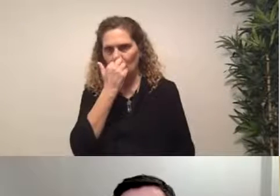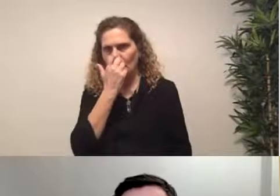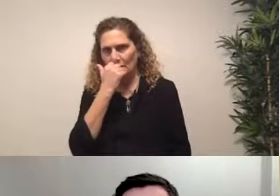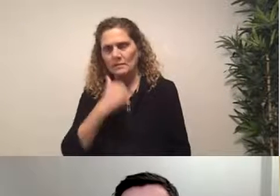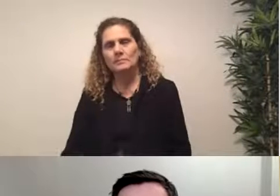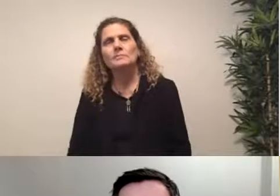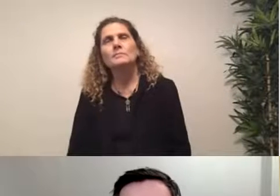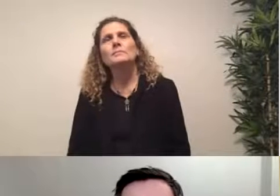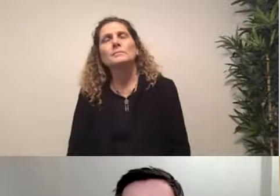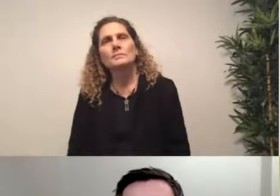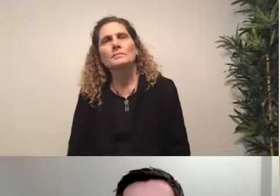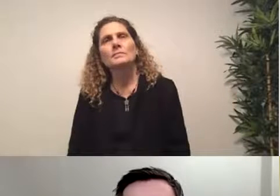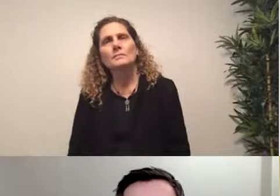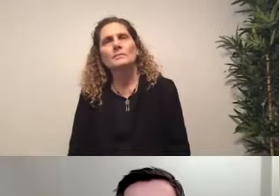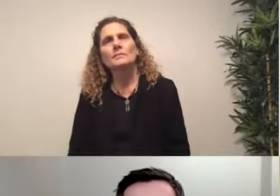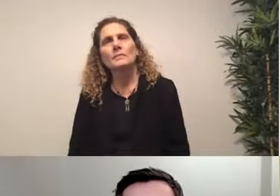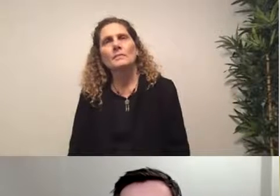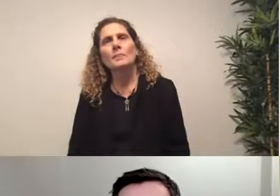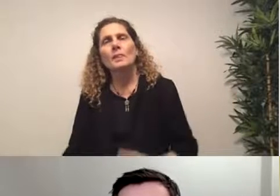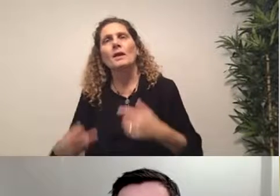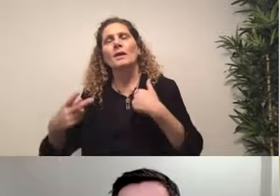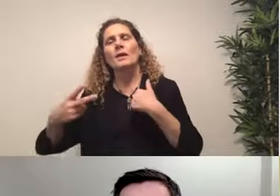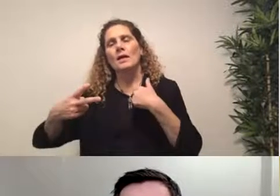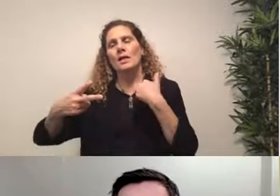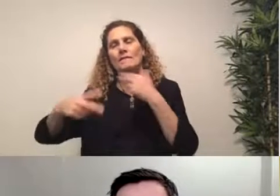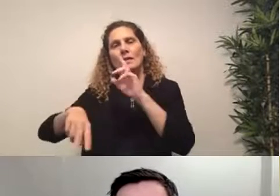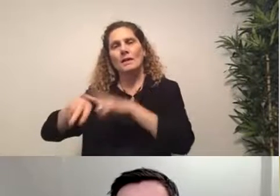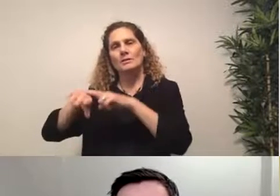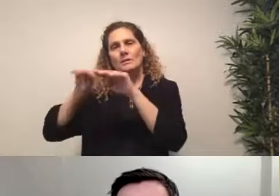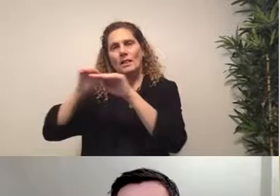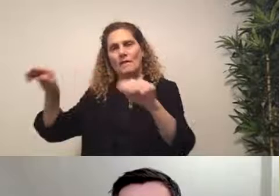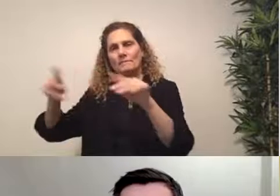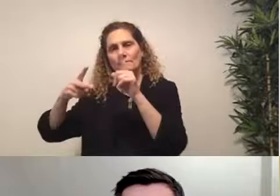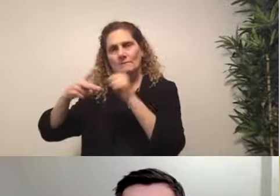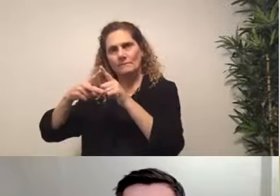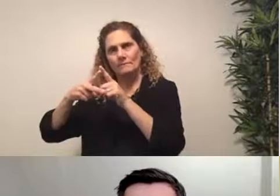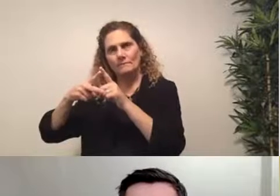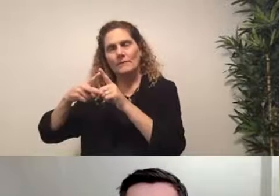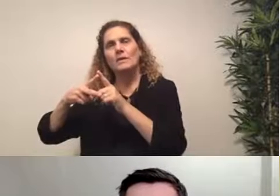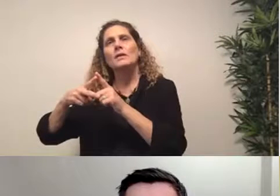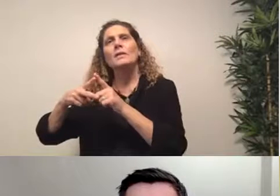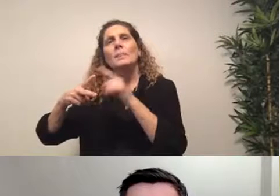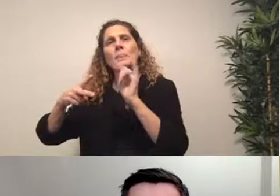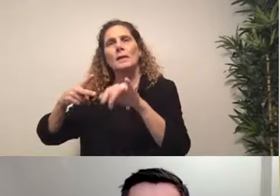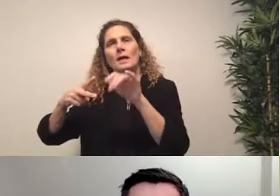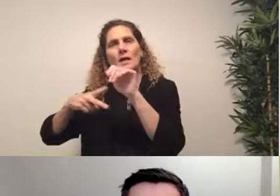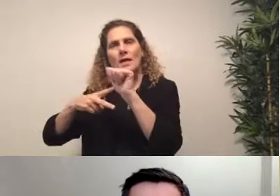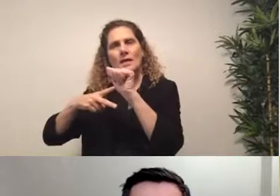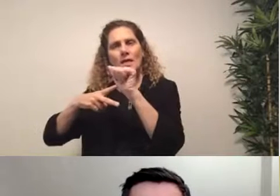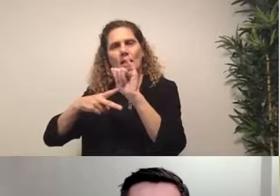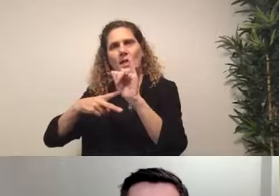the Advisory Committee on Immunization Practices. And then at the state level, there's